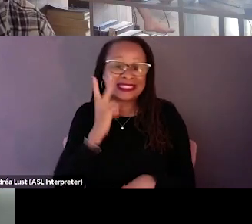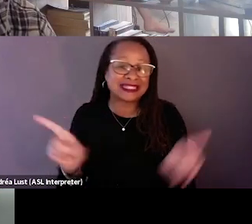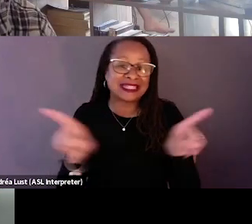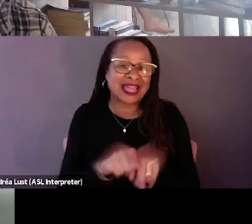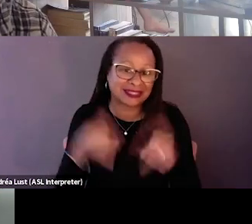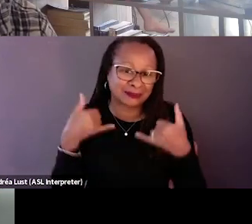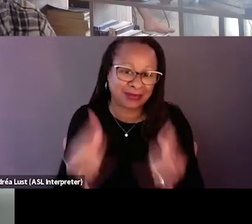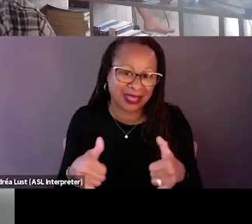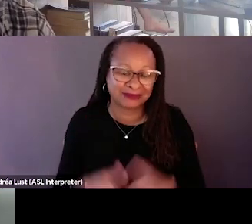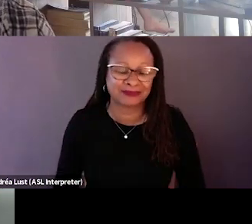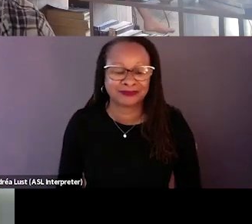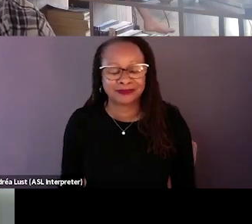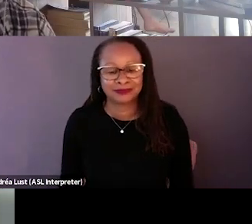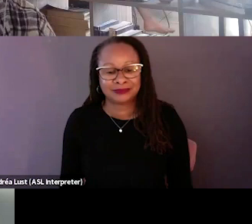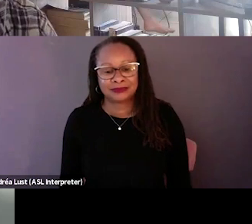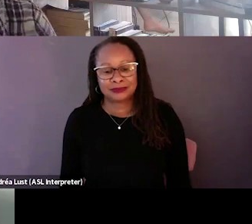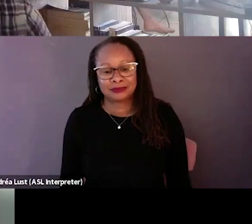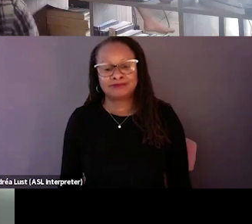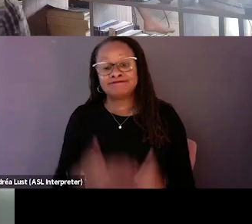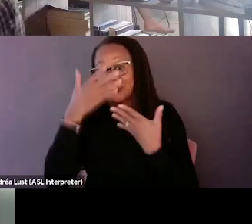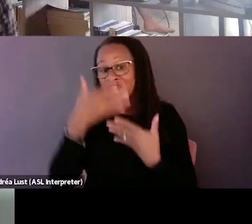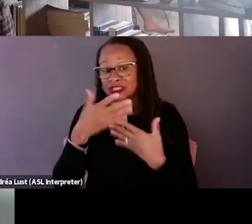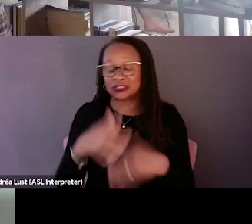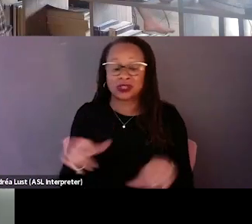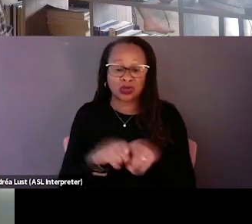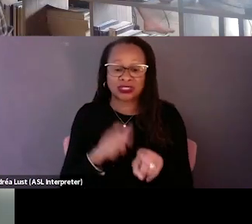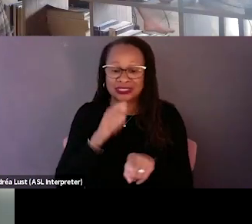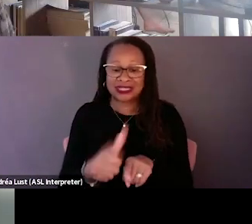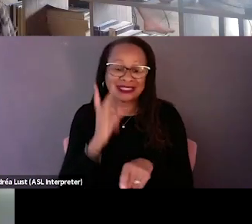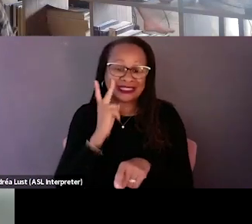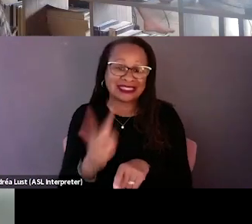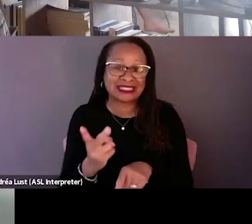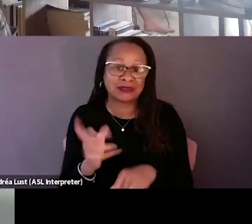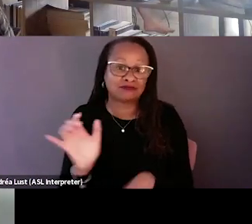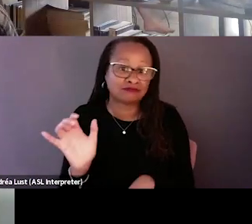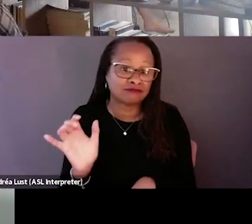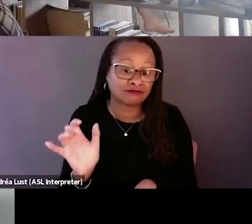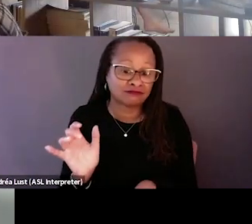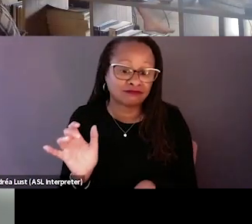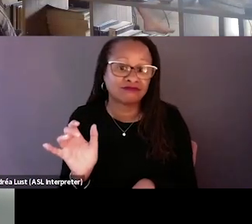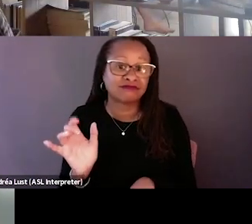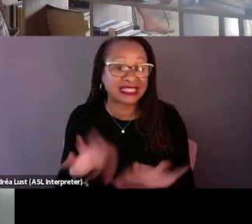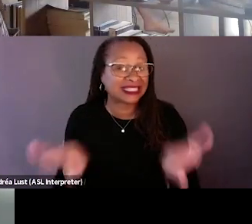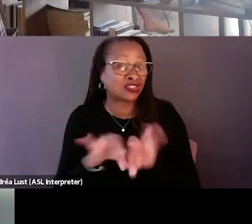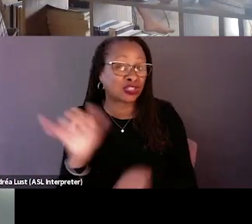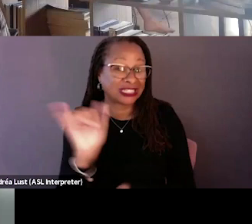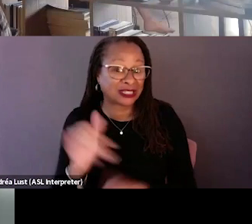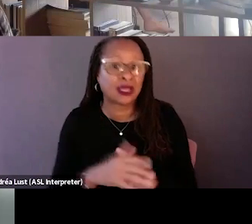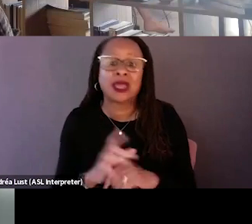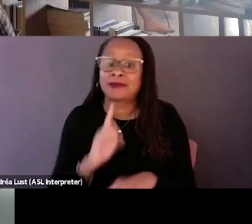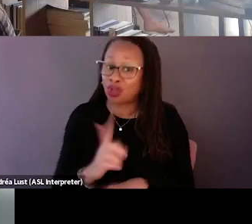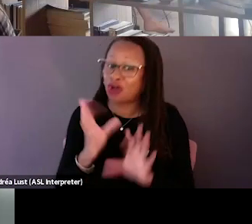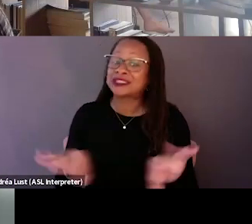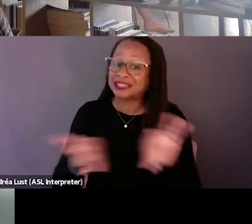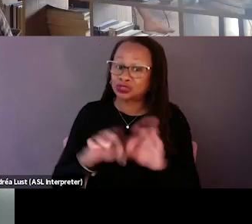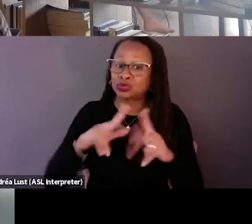play. But unfortunately, they're not as seen as Right. they're essential. These are essential